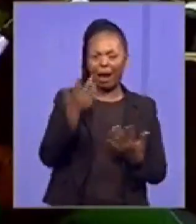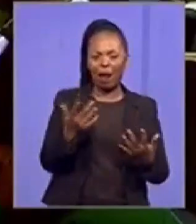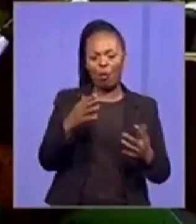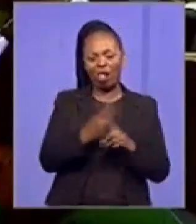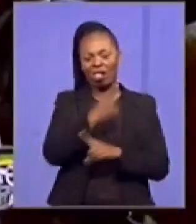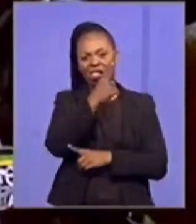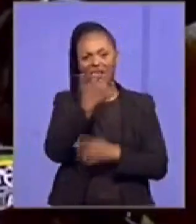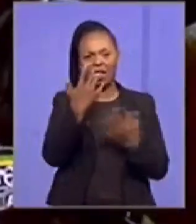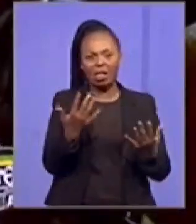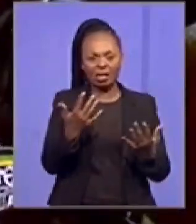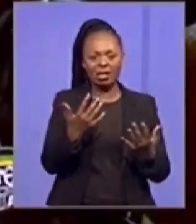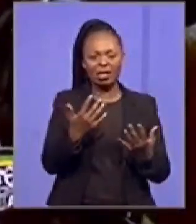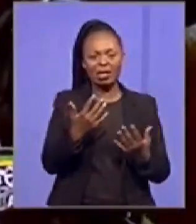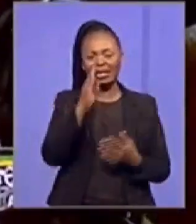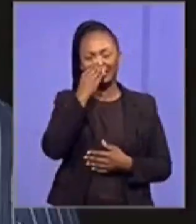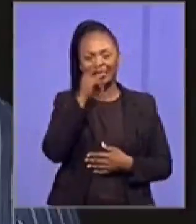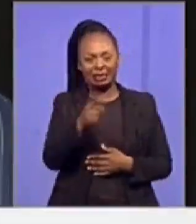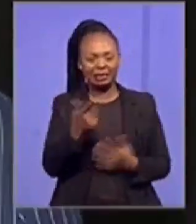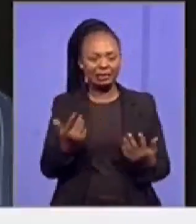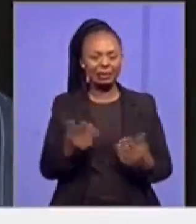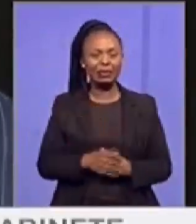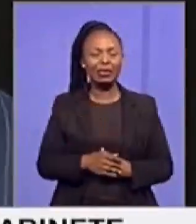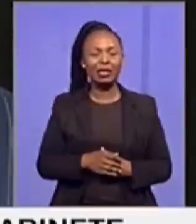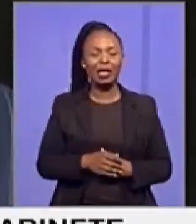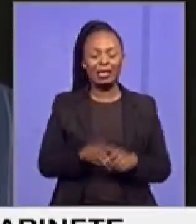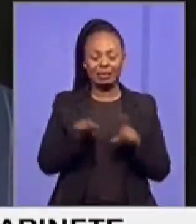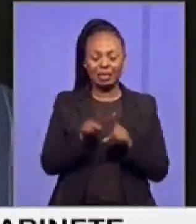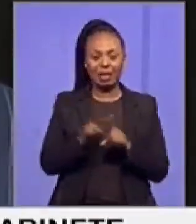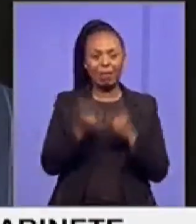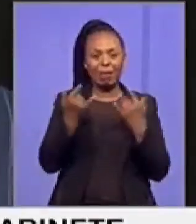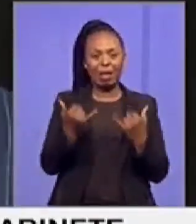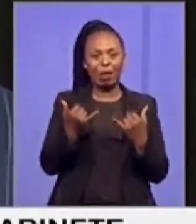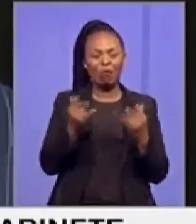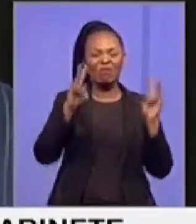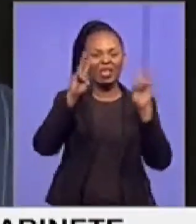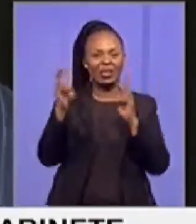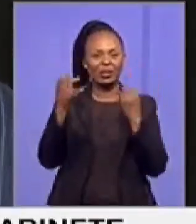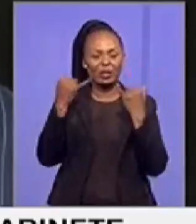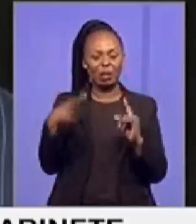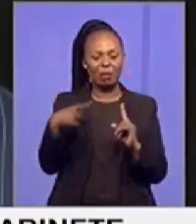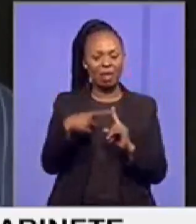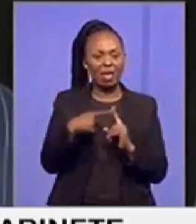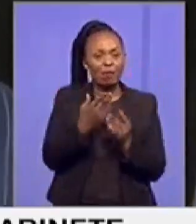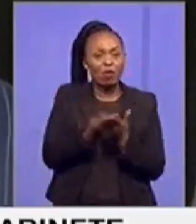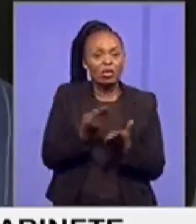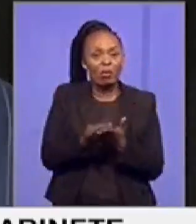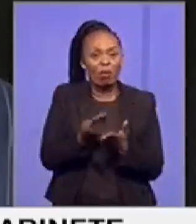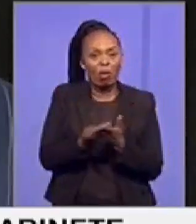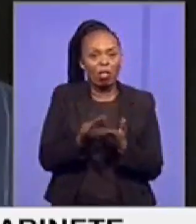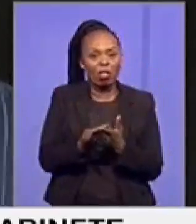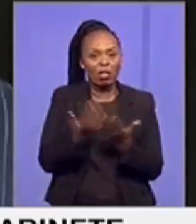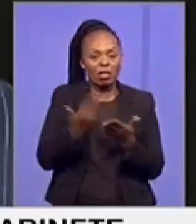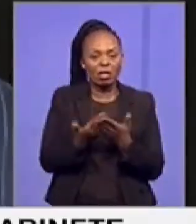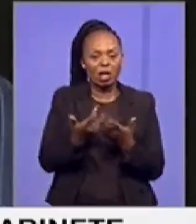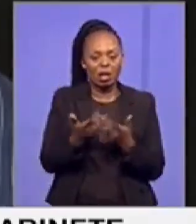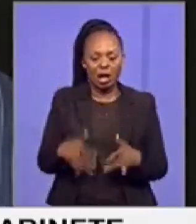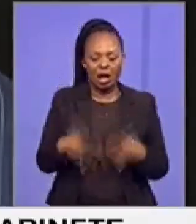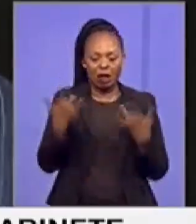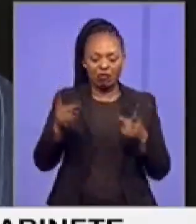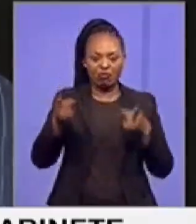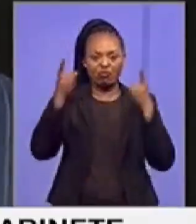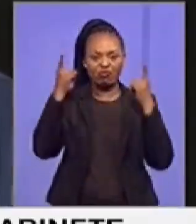molao tse etsalang mo naheng ya rona and ho kenyeletsa hore o na le kgonahalo ya hore o ka lahlelwa ke bophelo ba hao